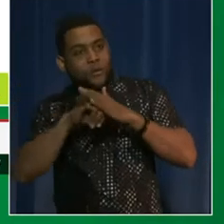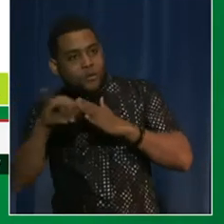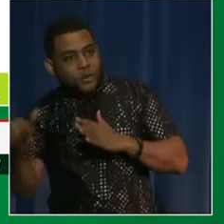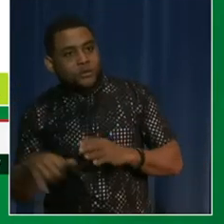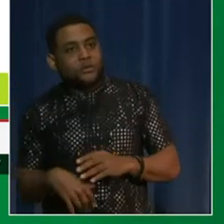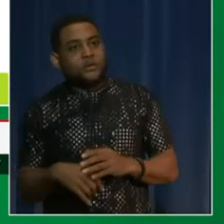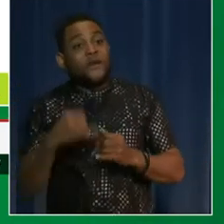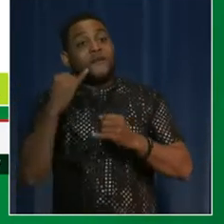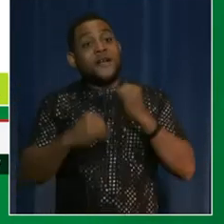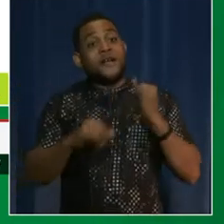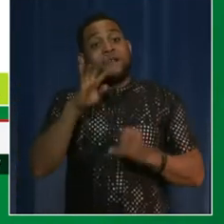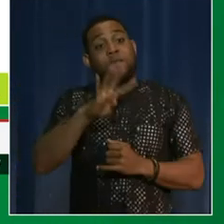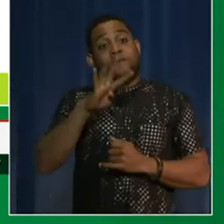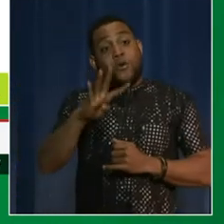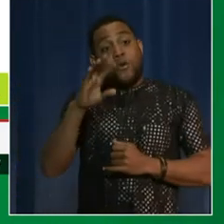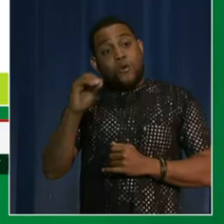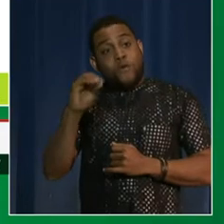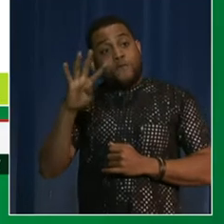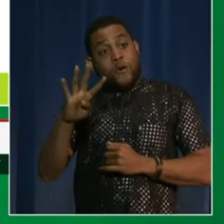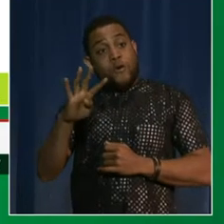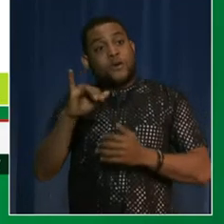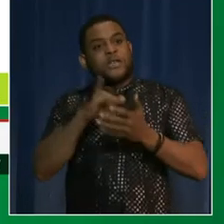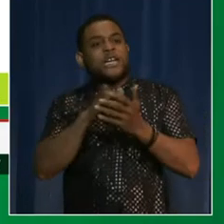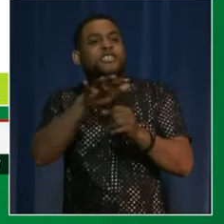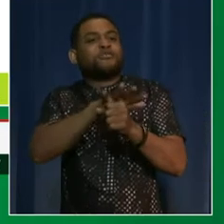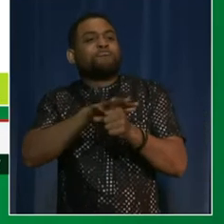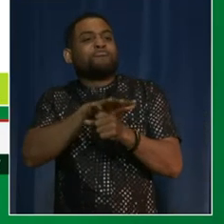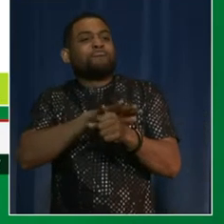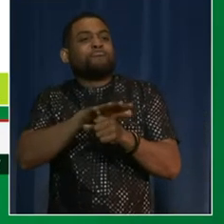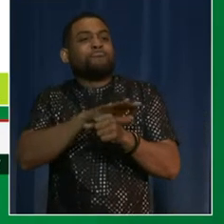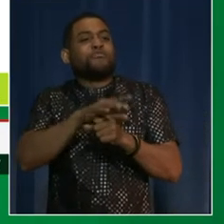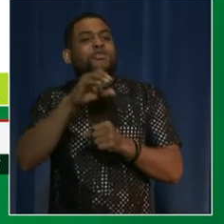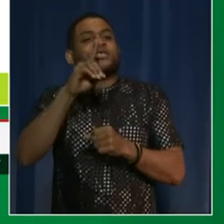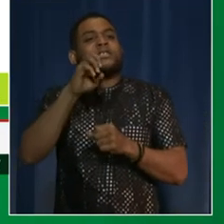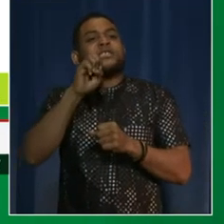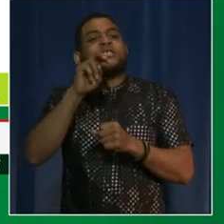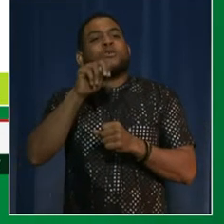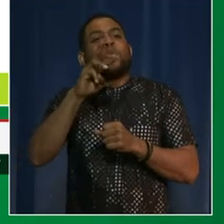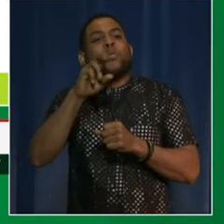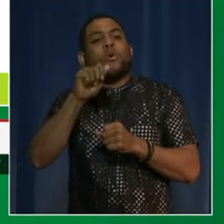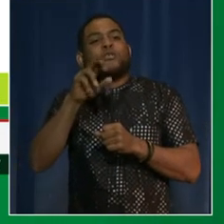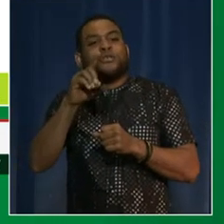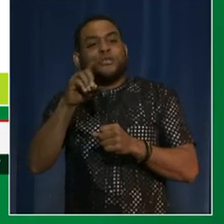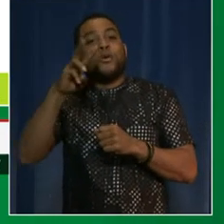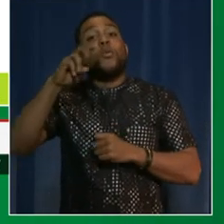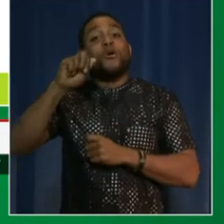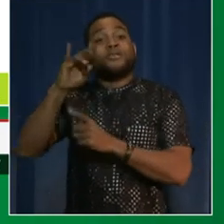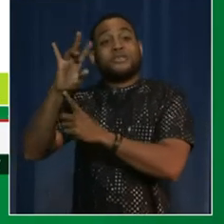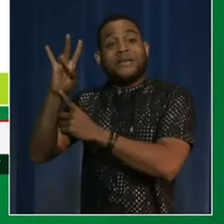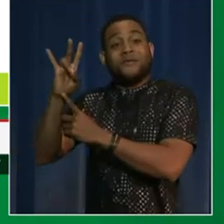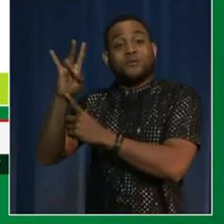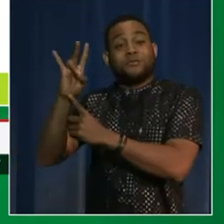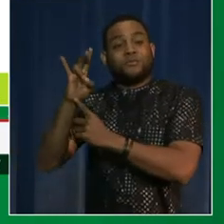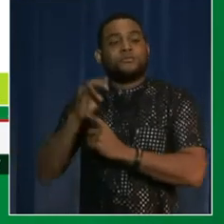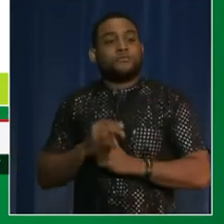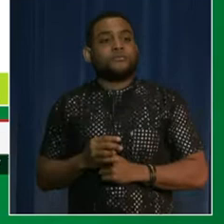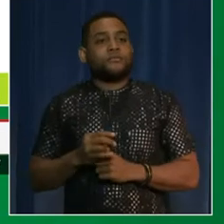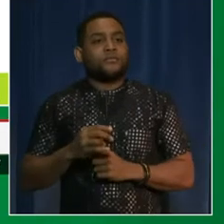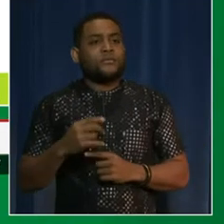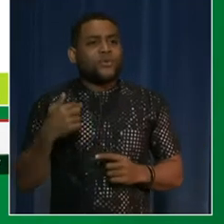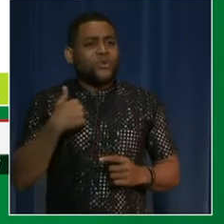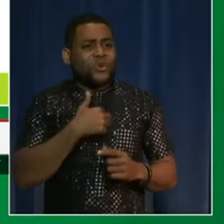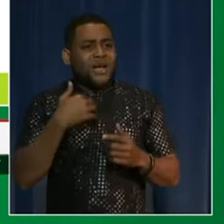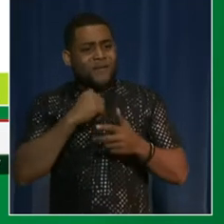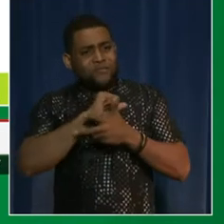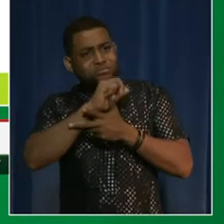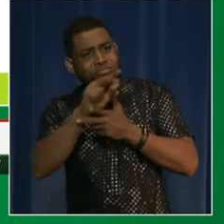end-cap row home located in the Deanwood neighborhood of Ward 7. So with these opportunities, we are happy that all of these